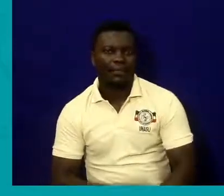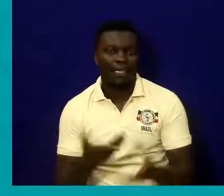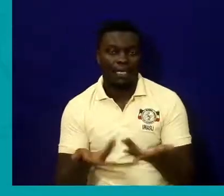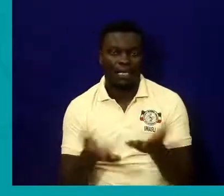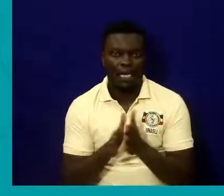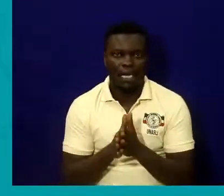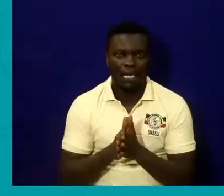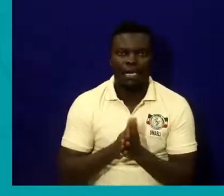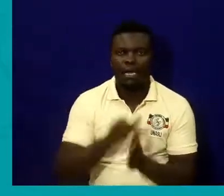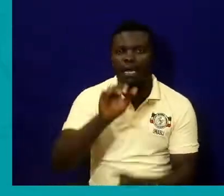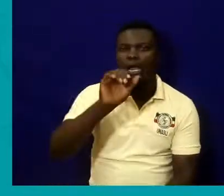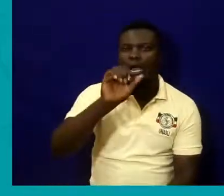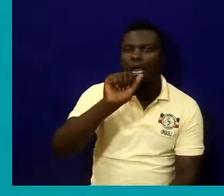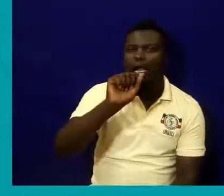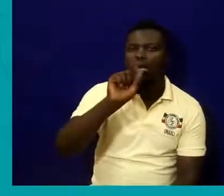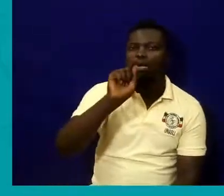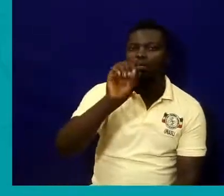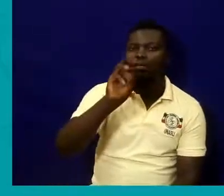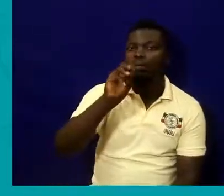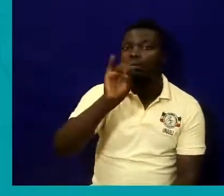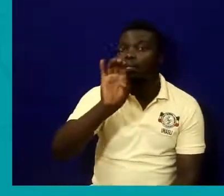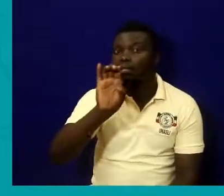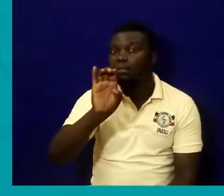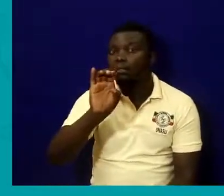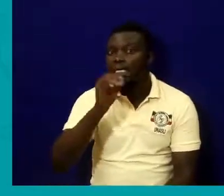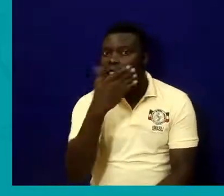The atomic number is 3 in figures.